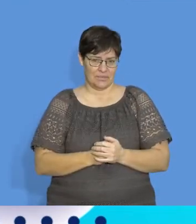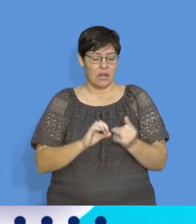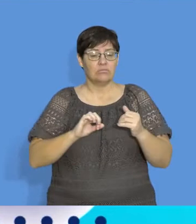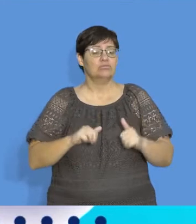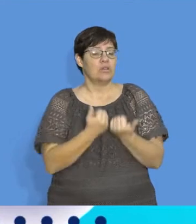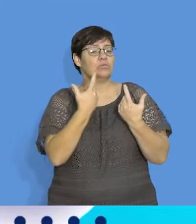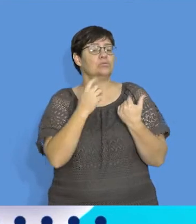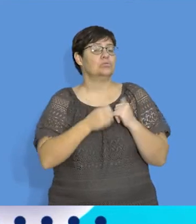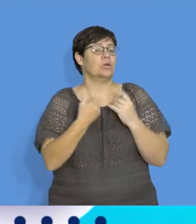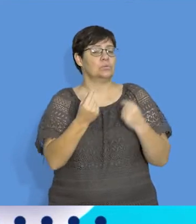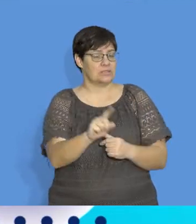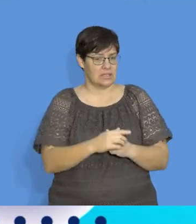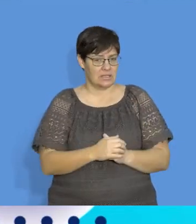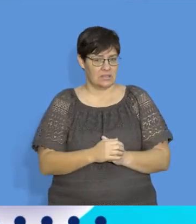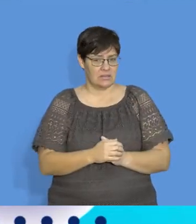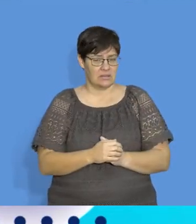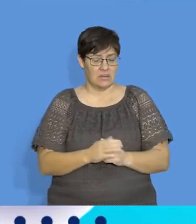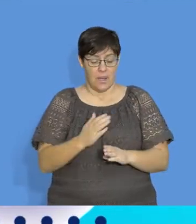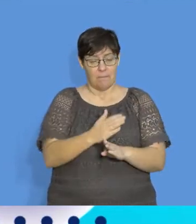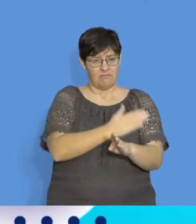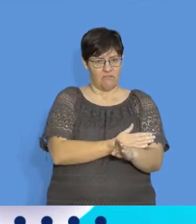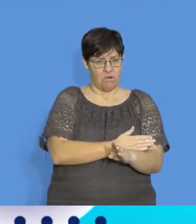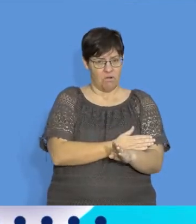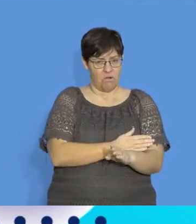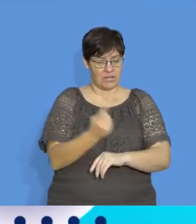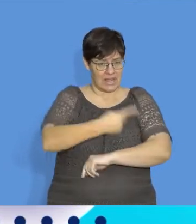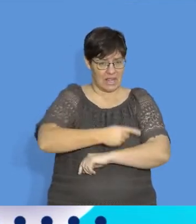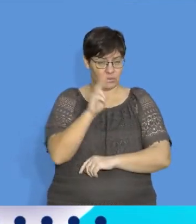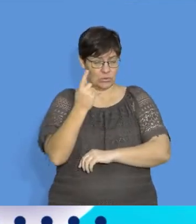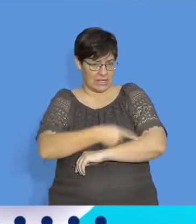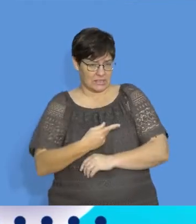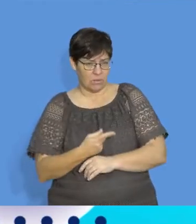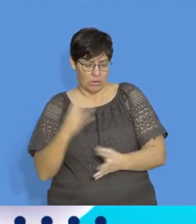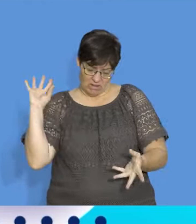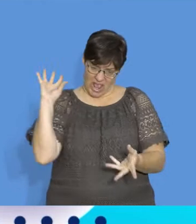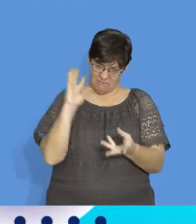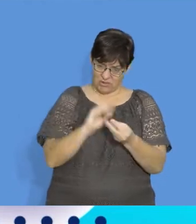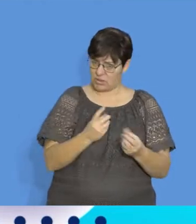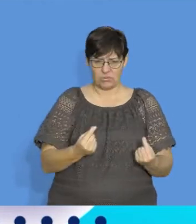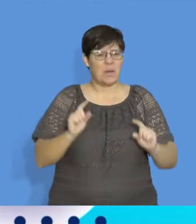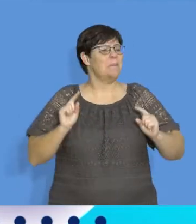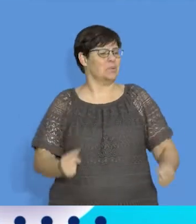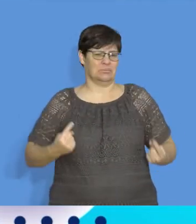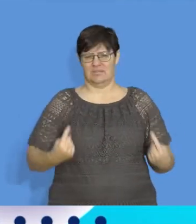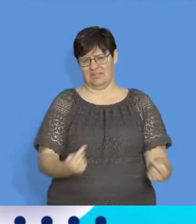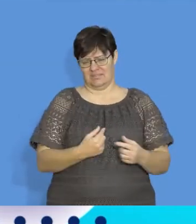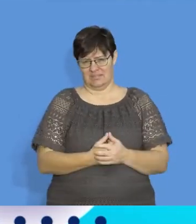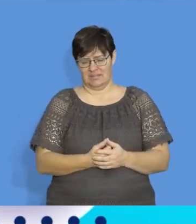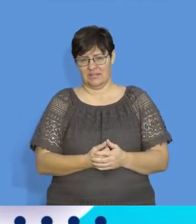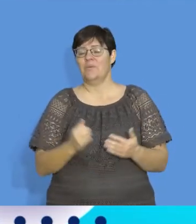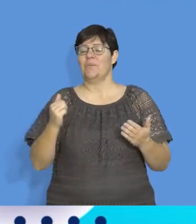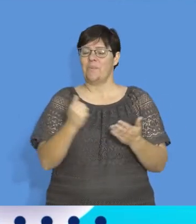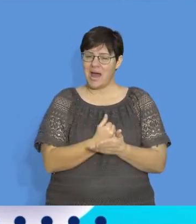do, 2 days before a test or a big exam, we want to cram everything. That's impossible. You